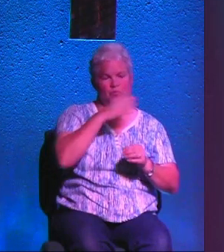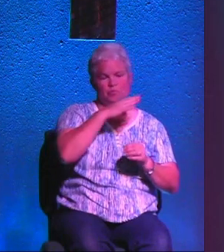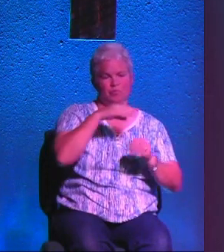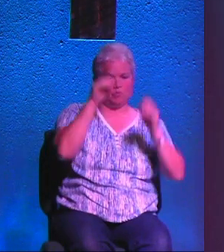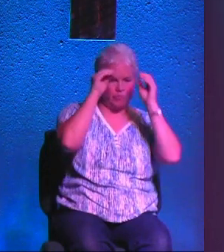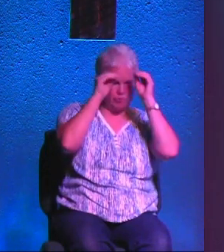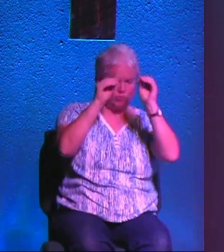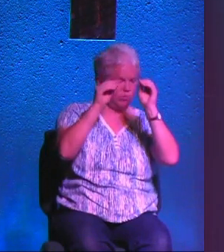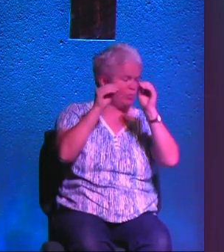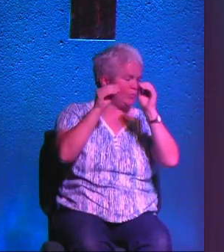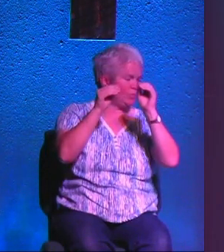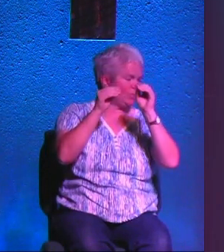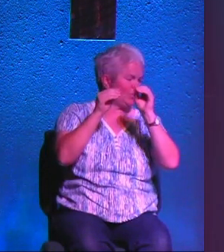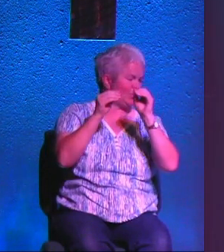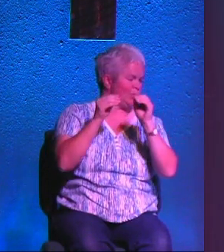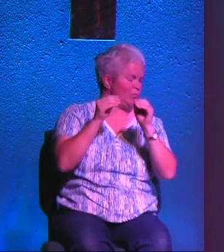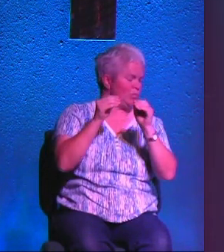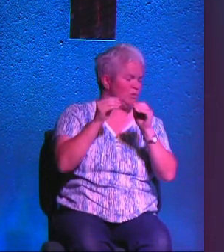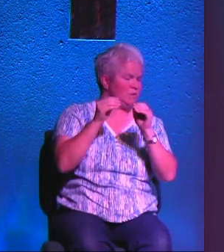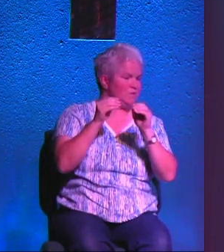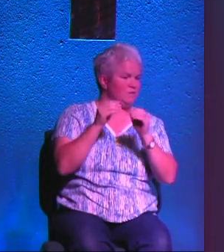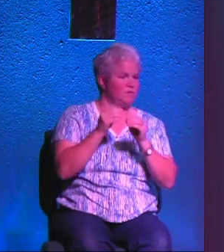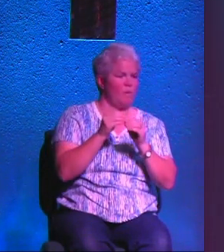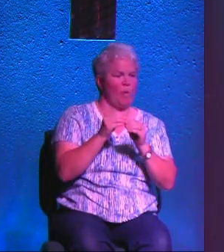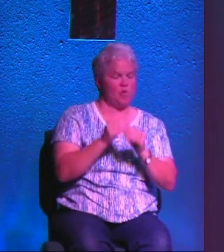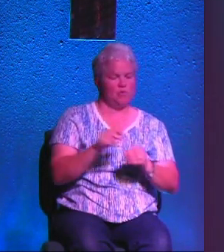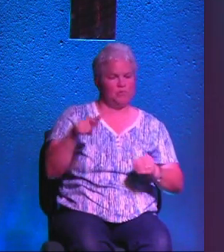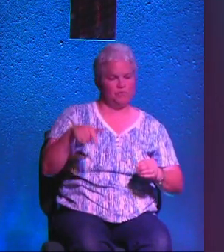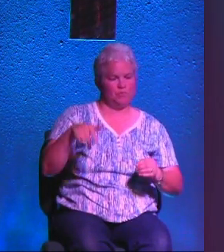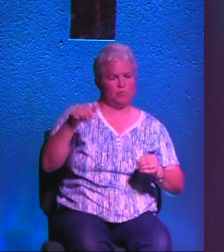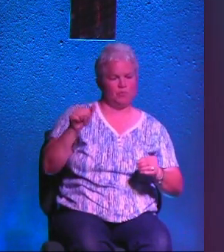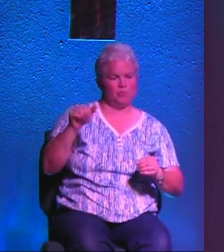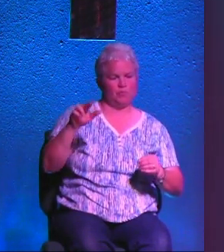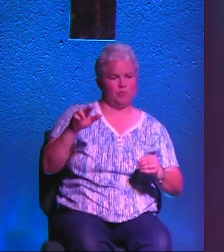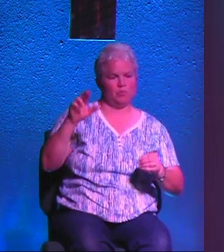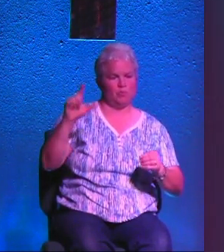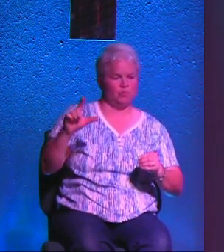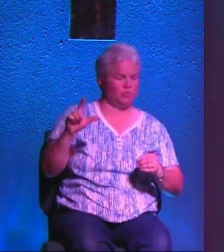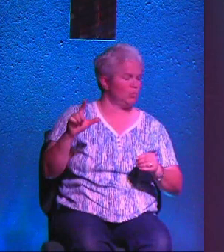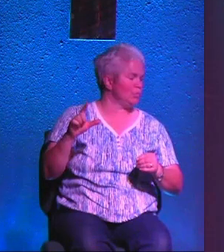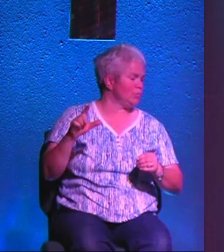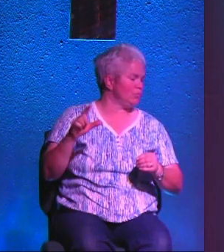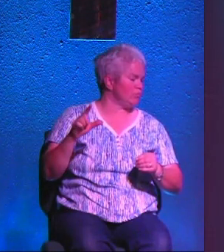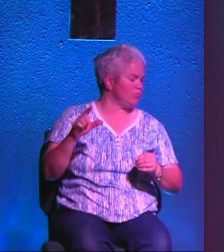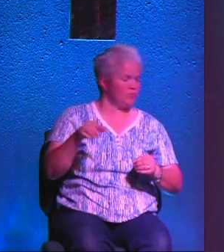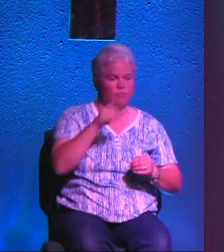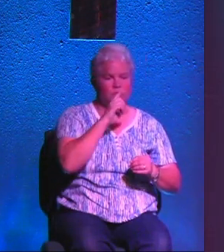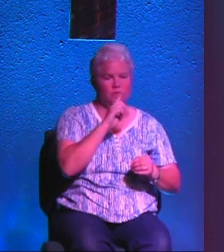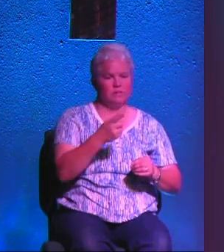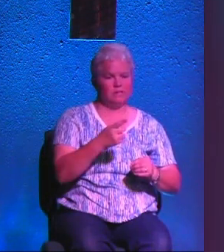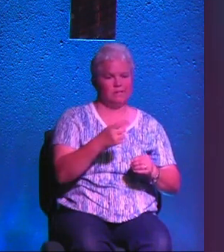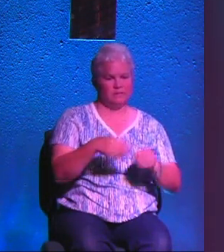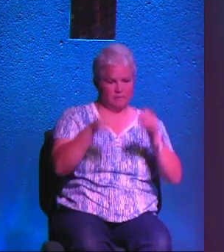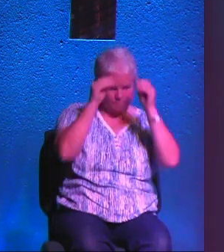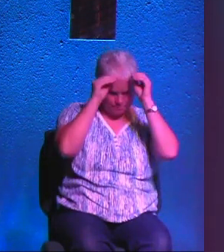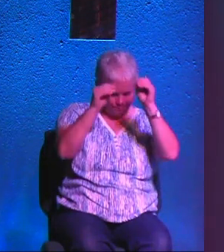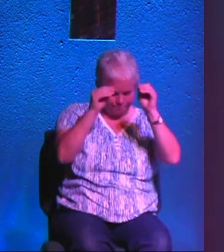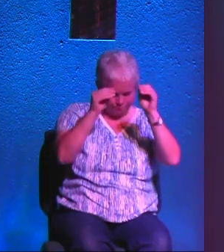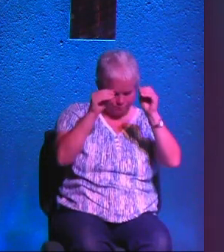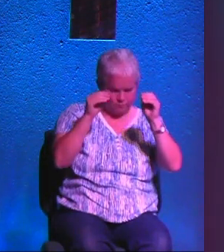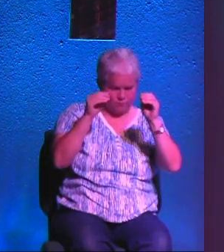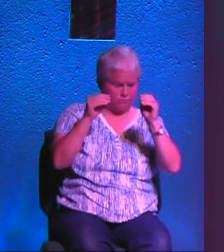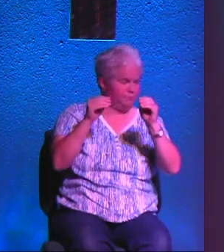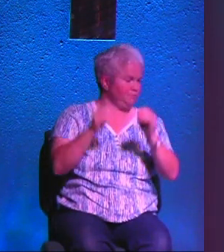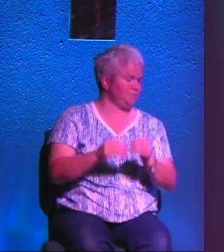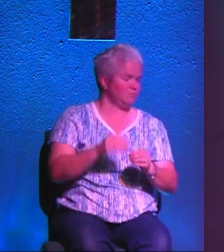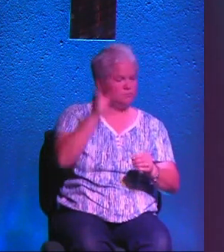teachers were pushing. Paul then says this phrase, in accordance with the commandments and teachings